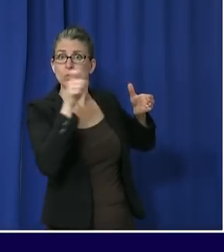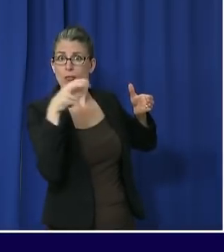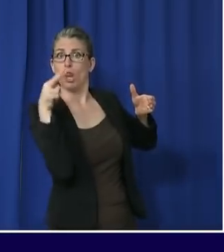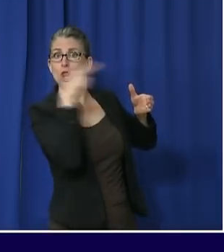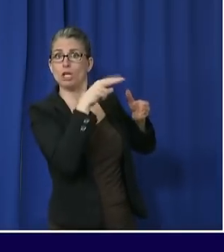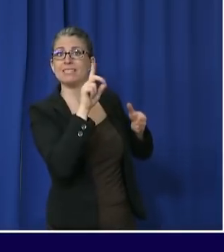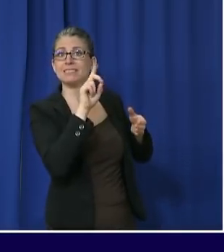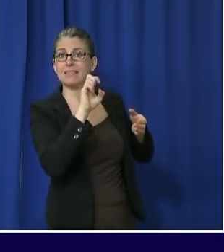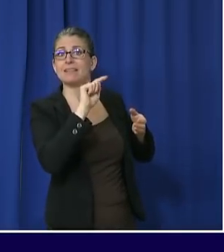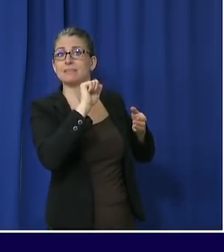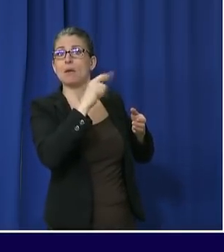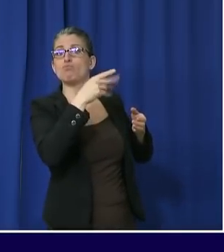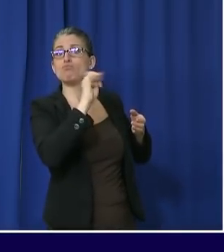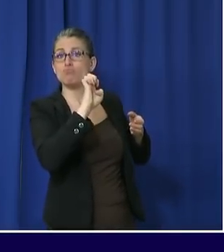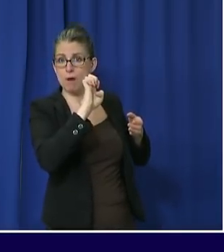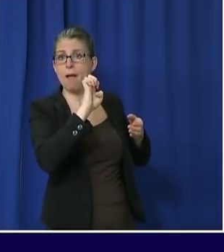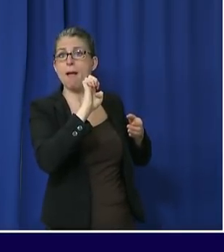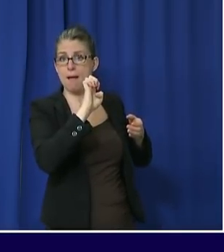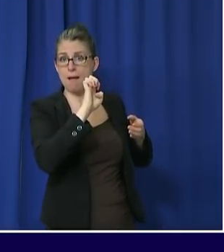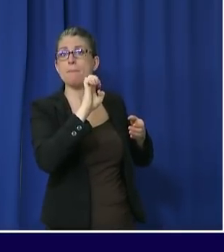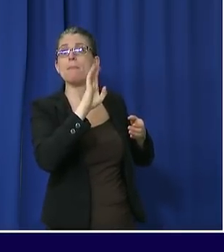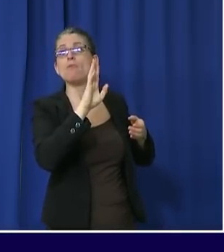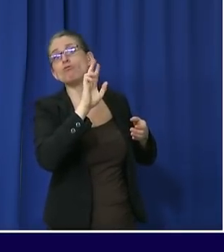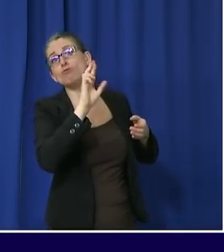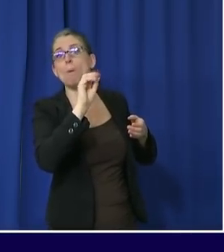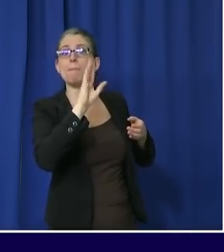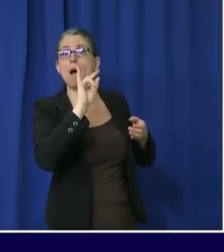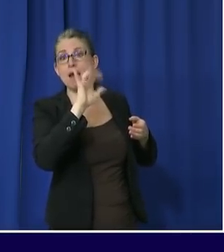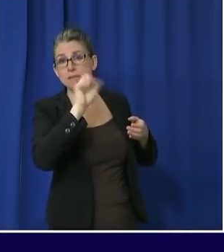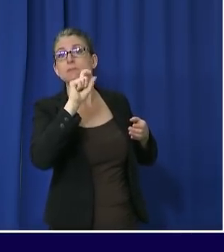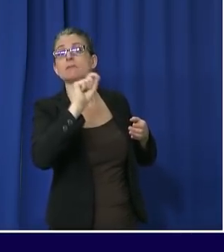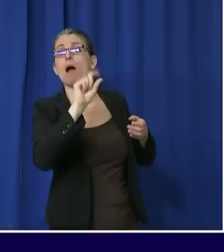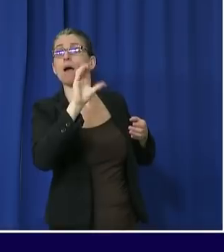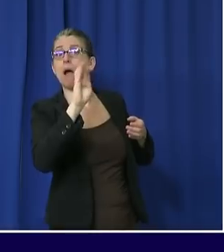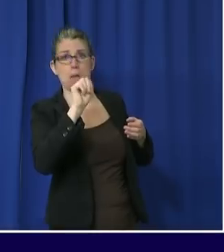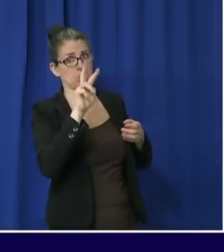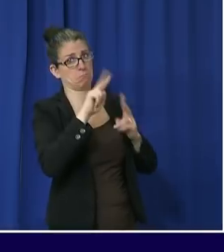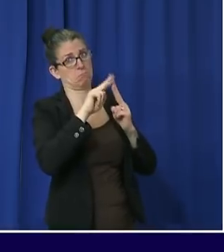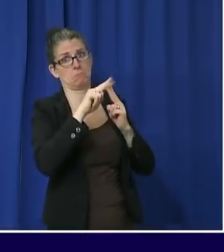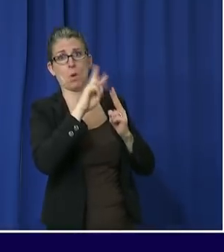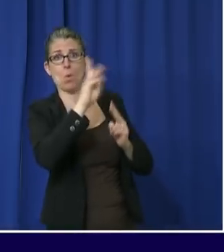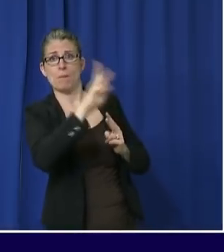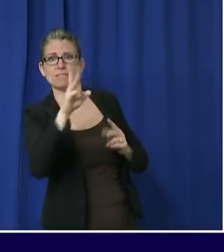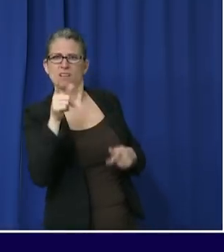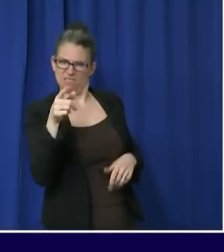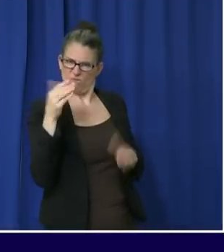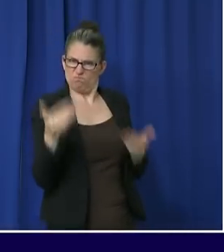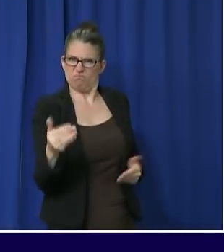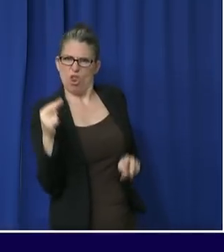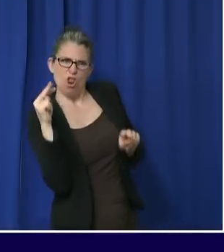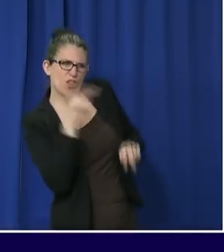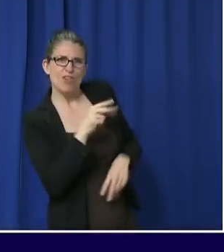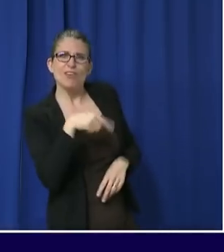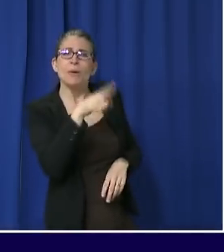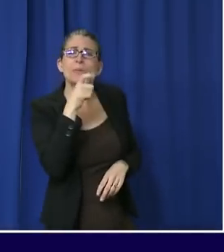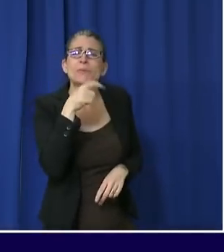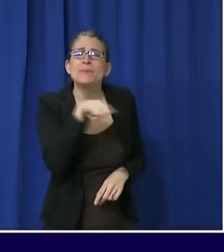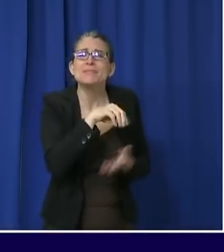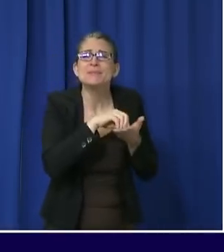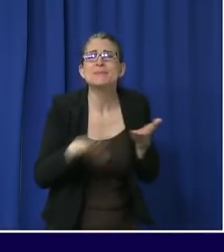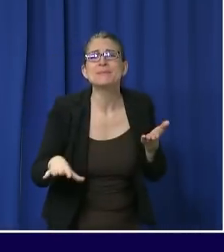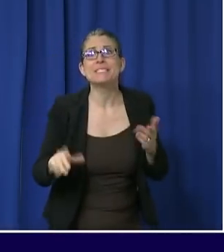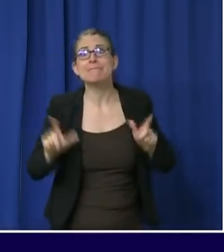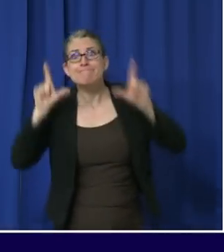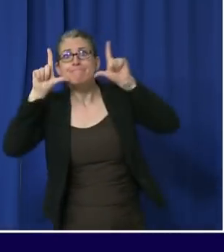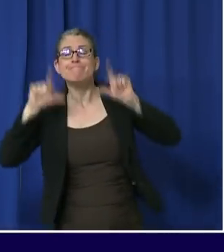deltaprimerobotics.com. Take a look at what they're doing. This is a group of students in Maine who have decided to join the effort to try